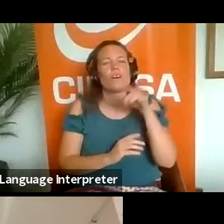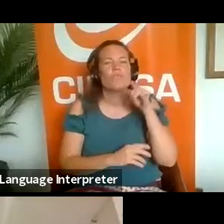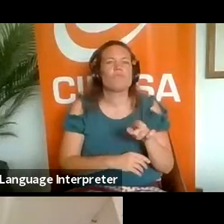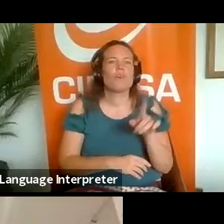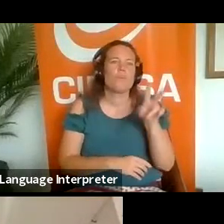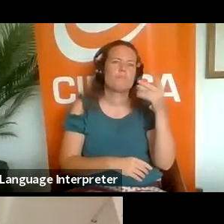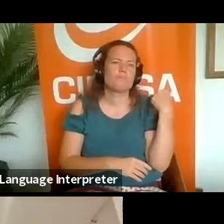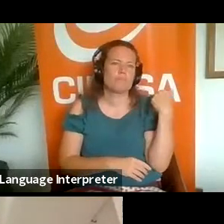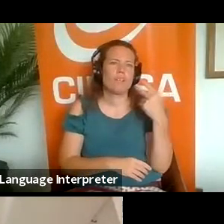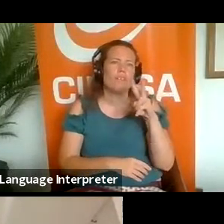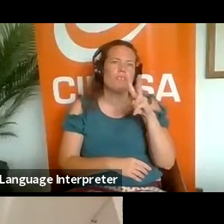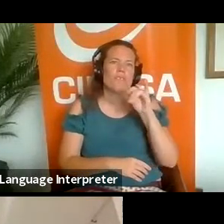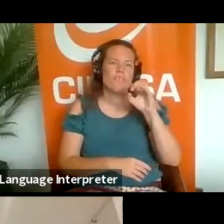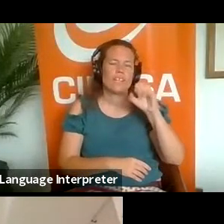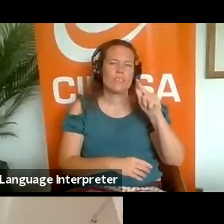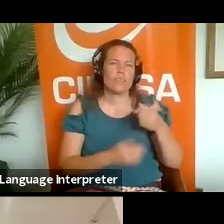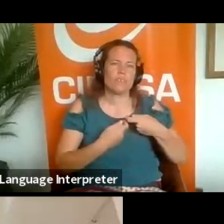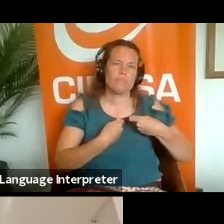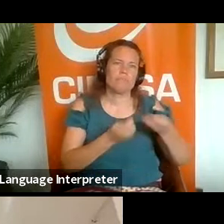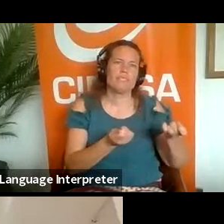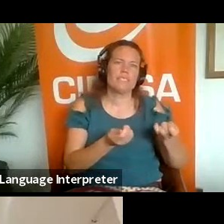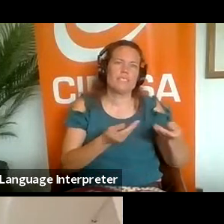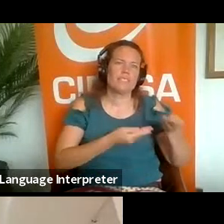shared with us. Desmond?